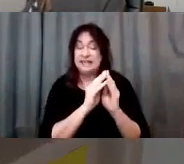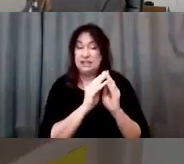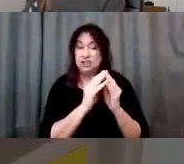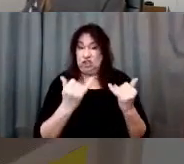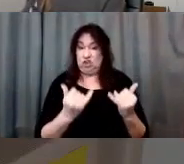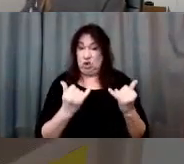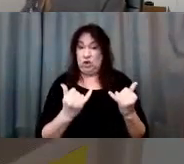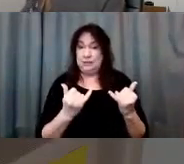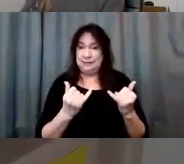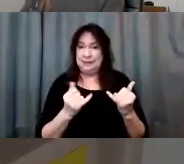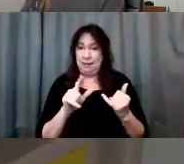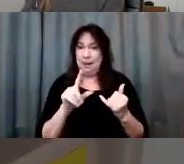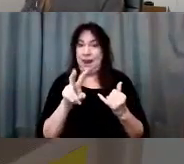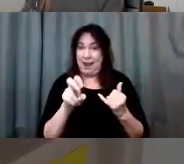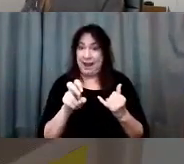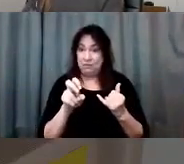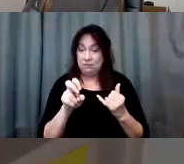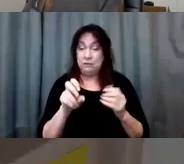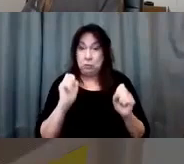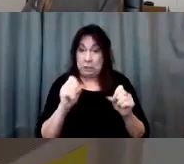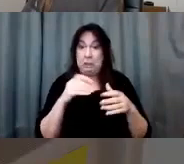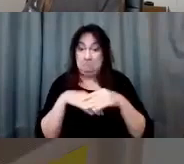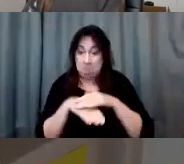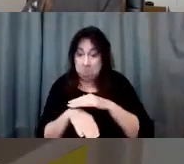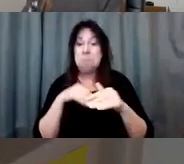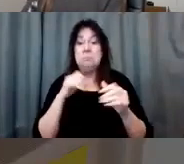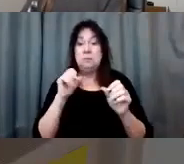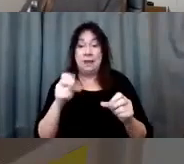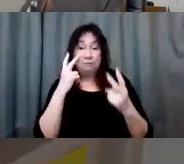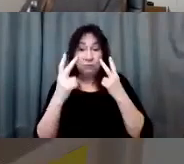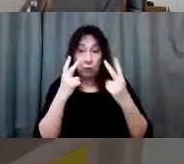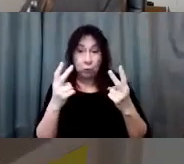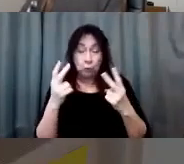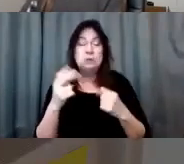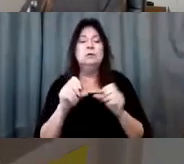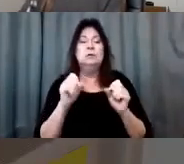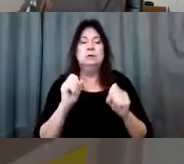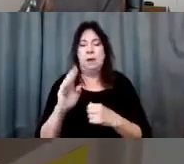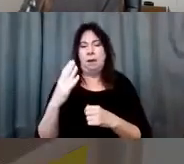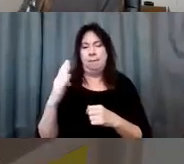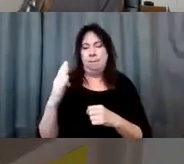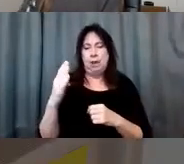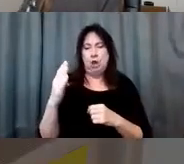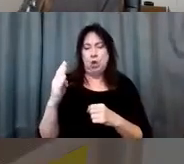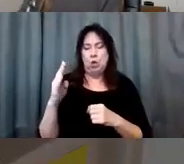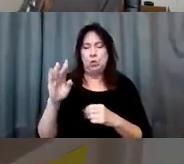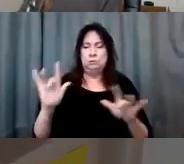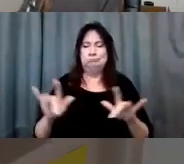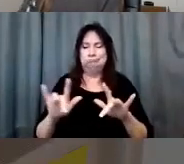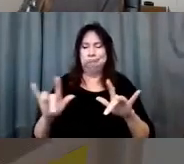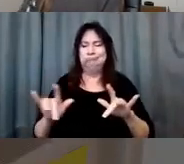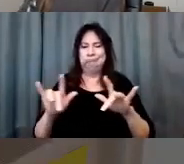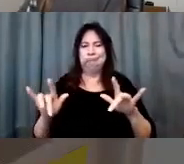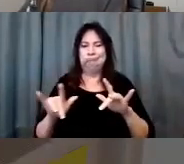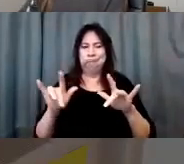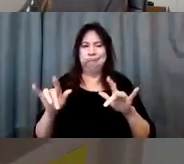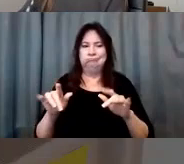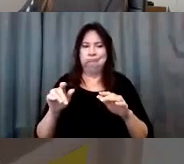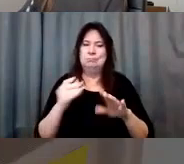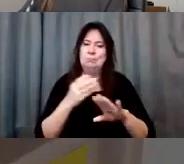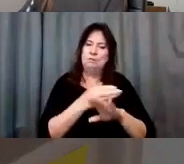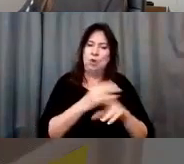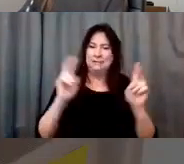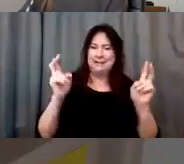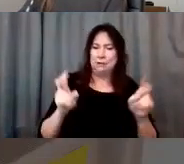currently live or one that you can go in and view will have a blue play button to the left of the title. If